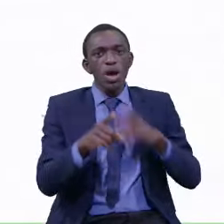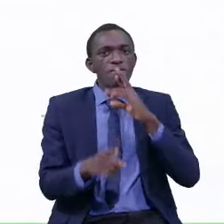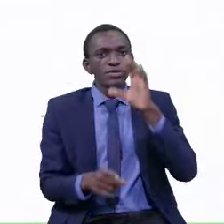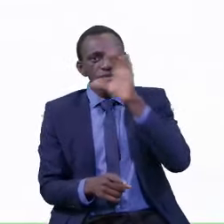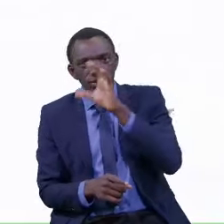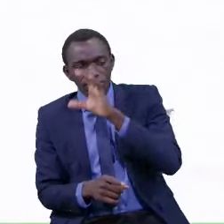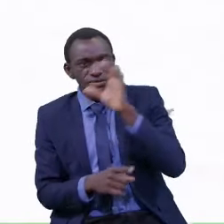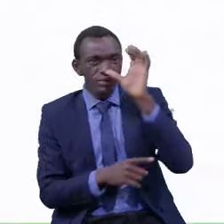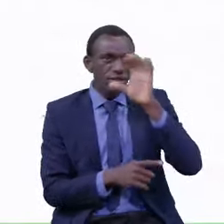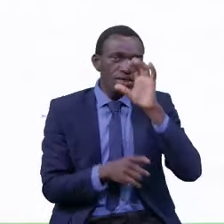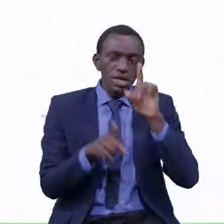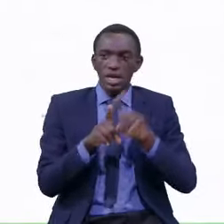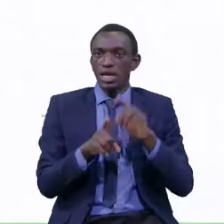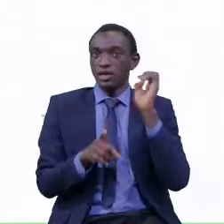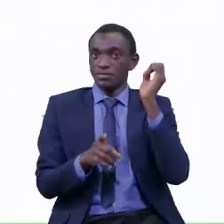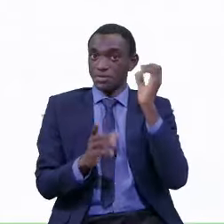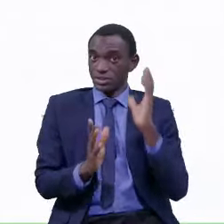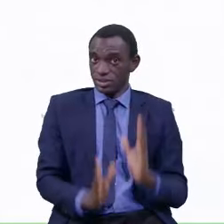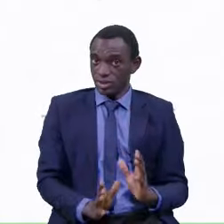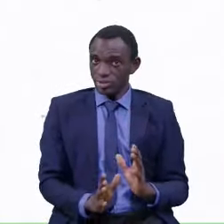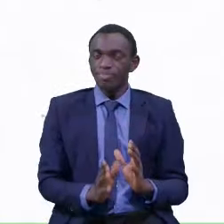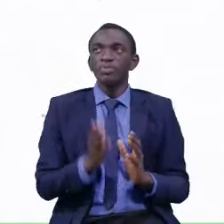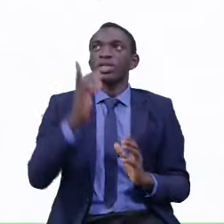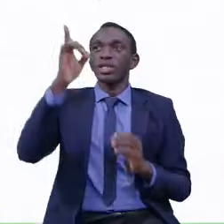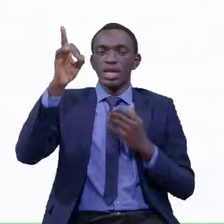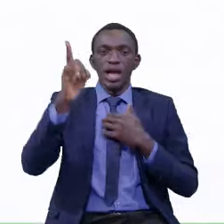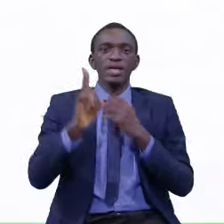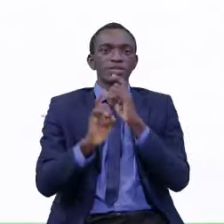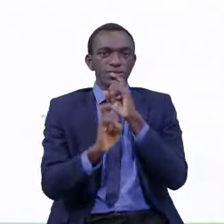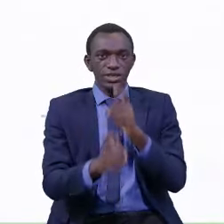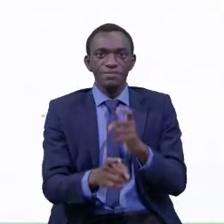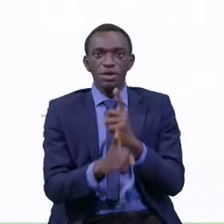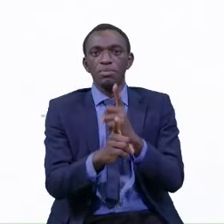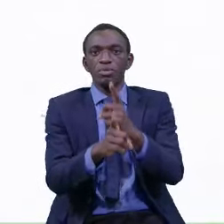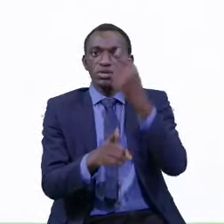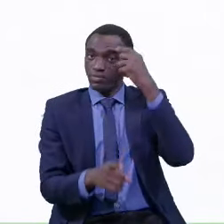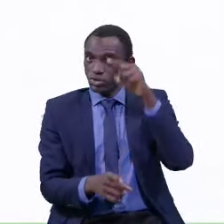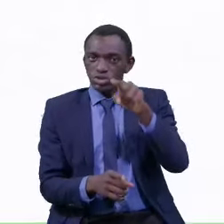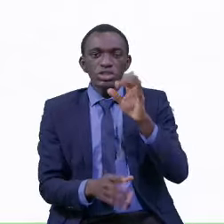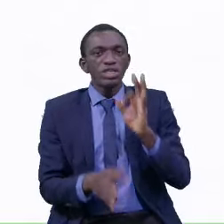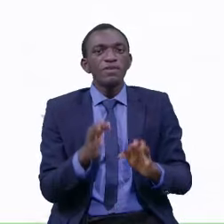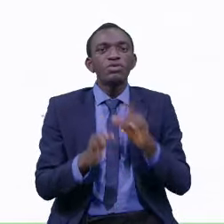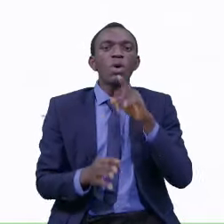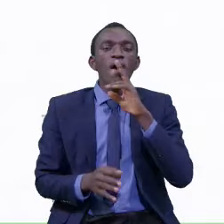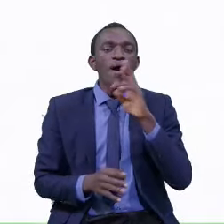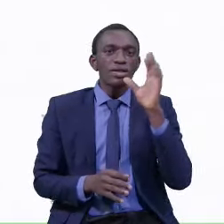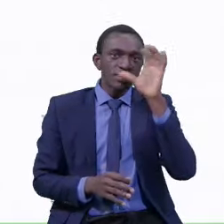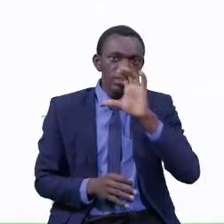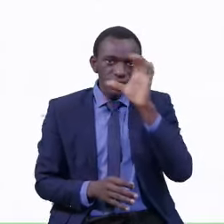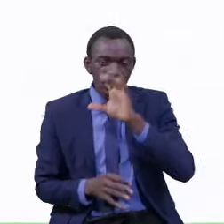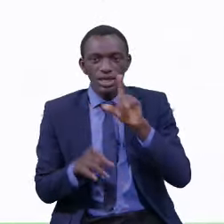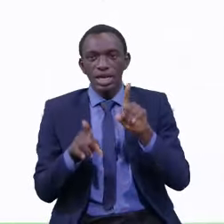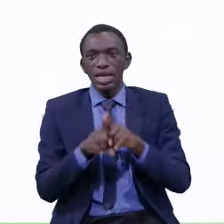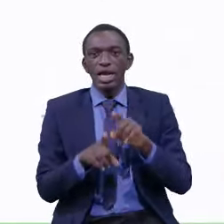evangelist, there are gifts appropriate for you. If you're seeking, not like, an